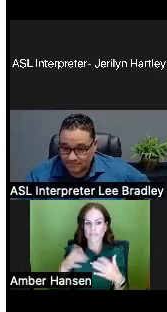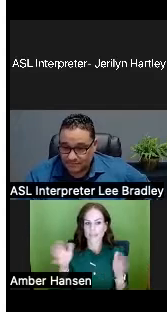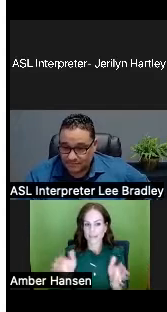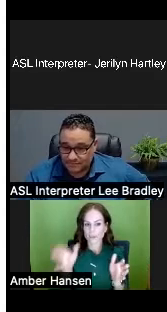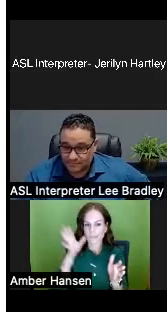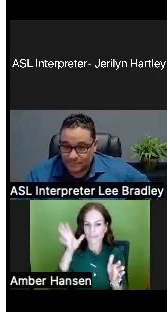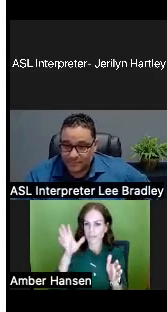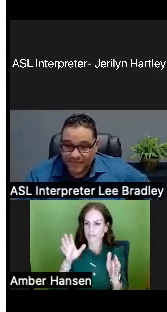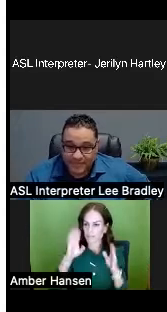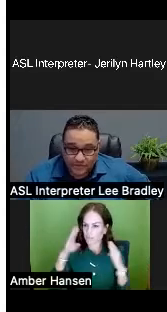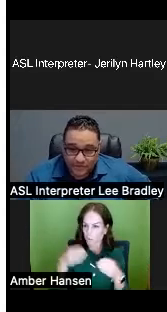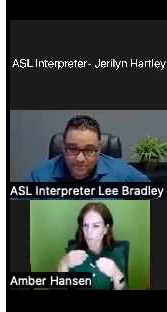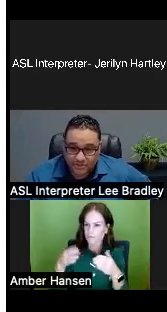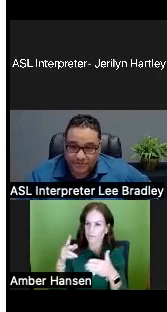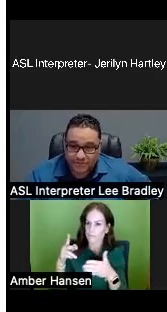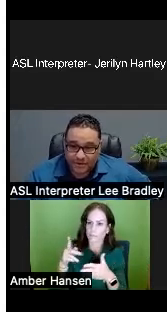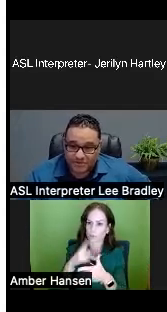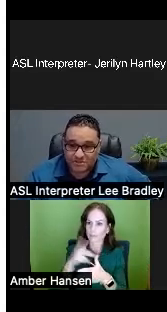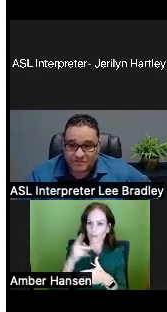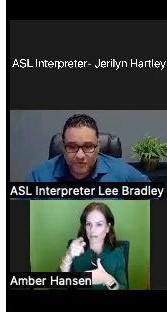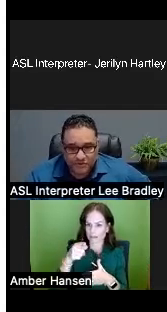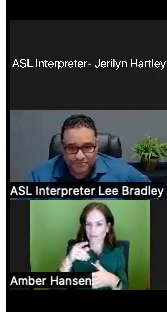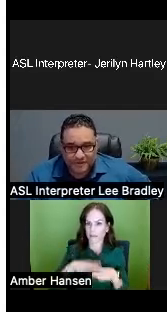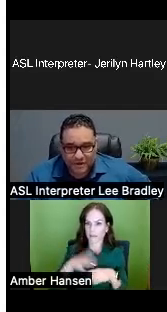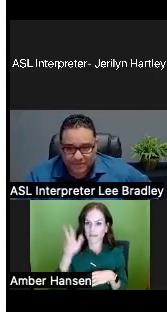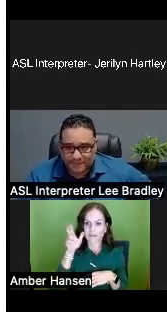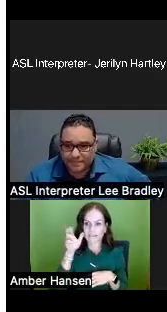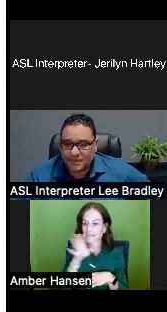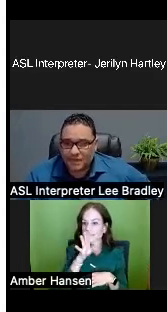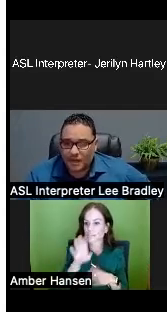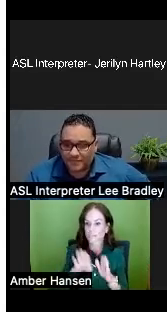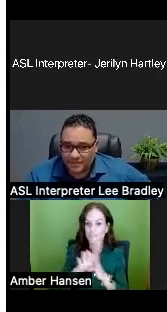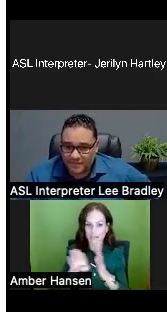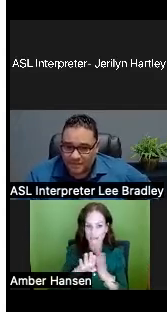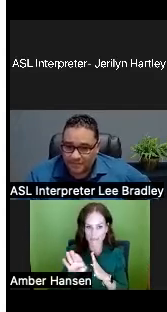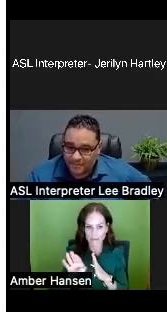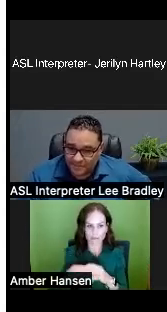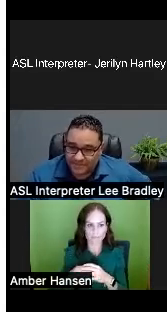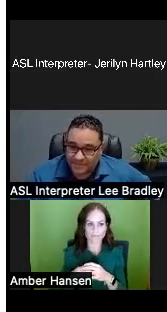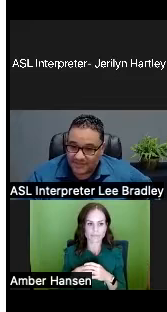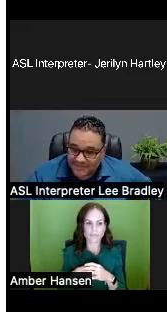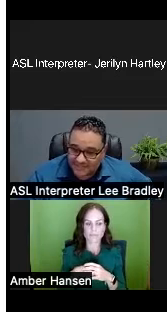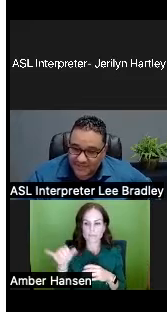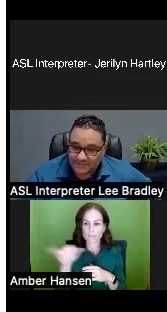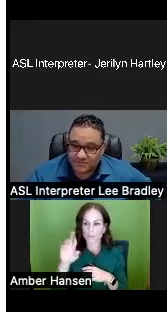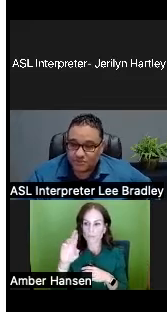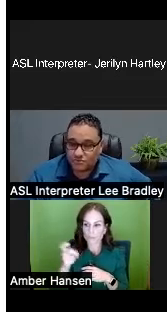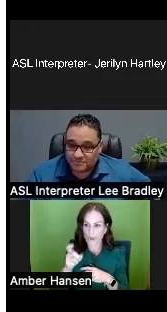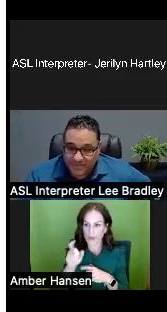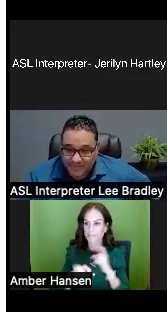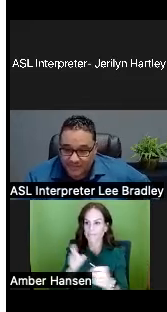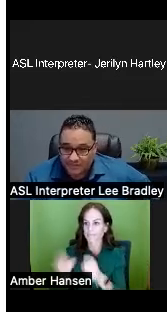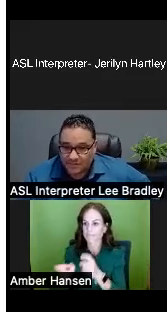oftentimes, they encourage their parents to focus primarily on the ability to listen and